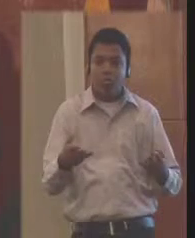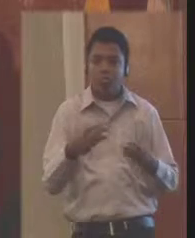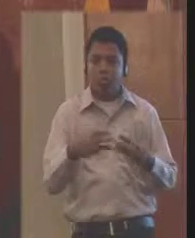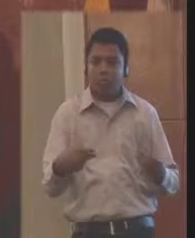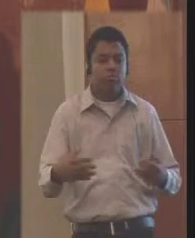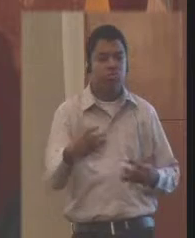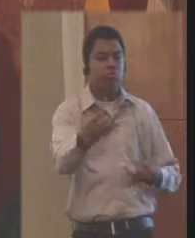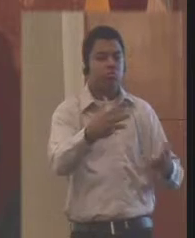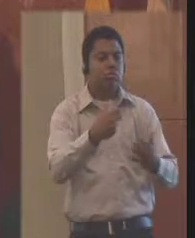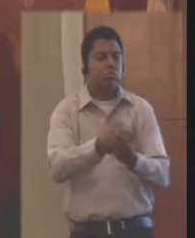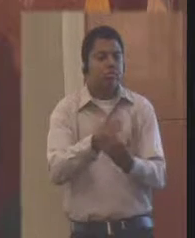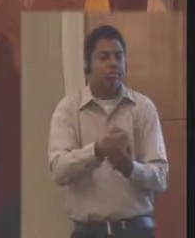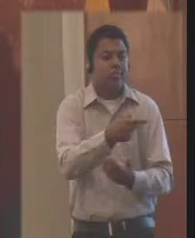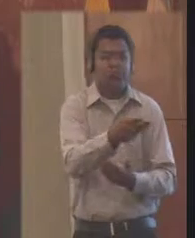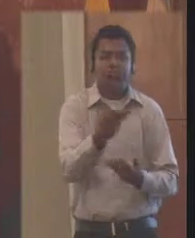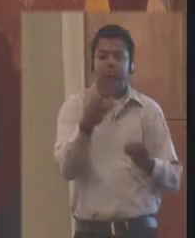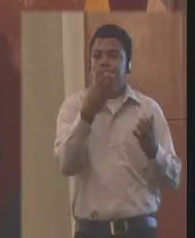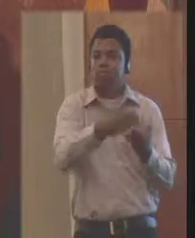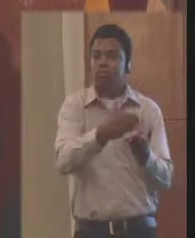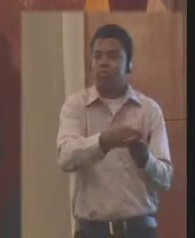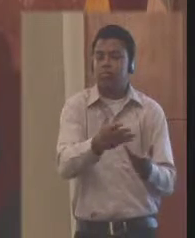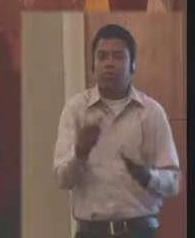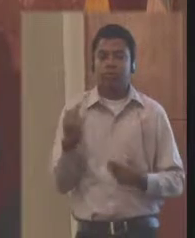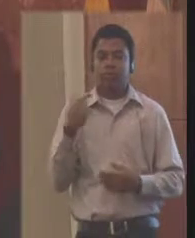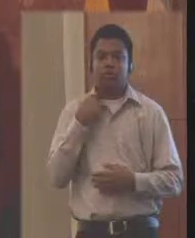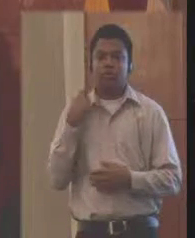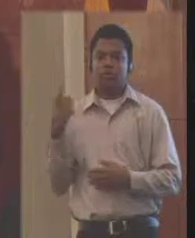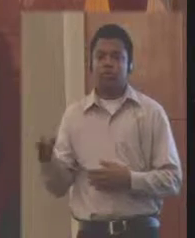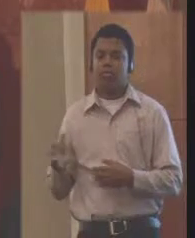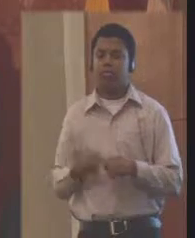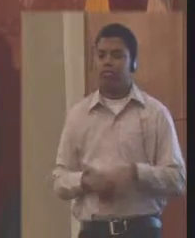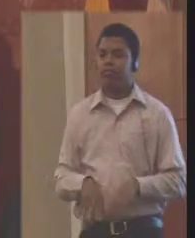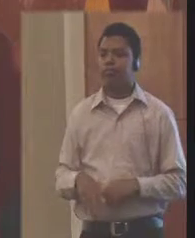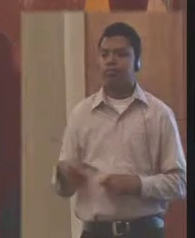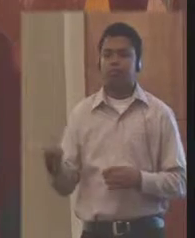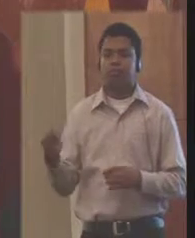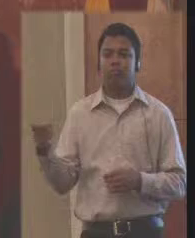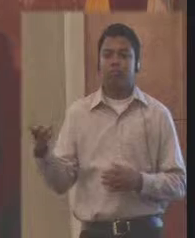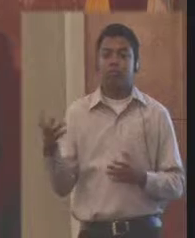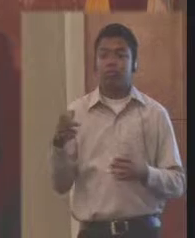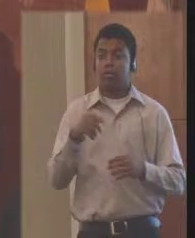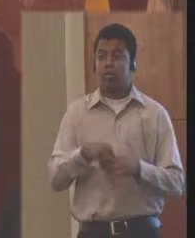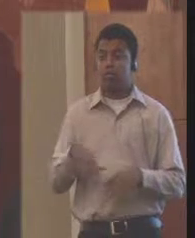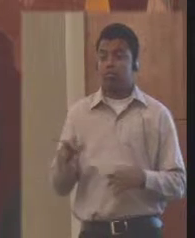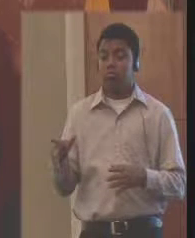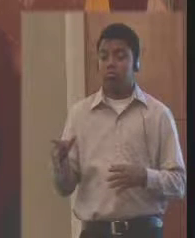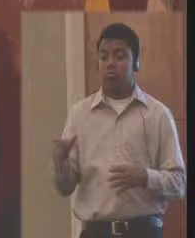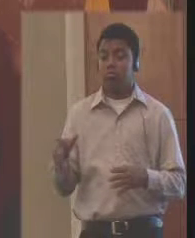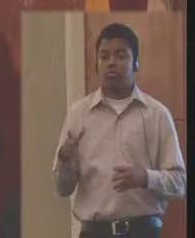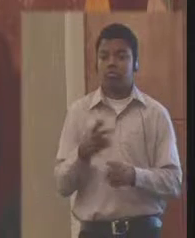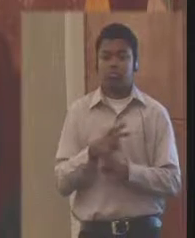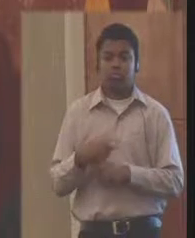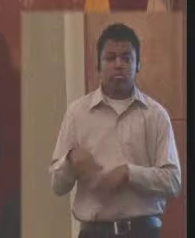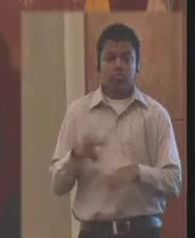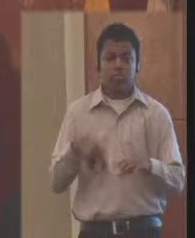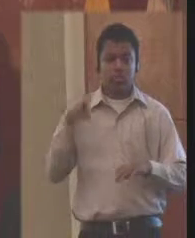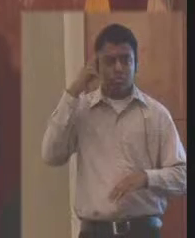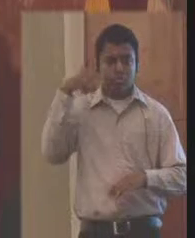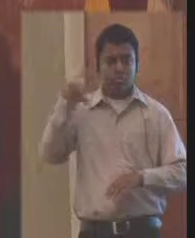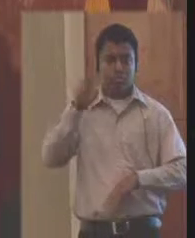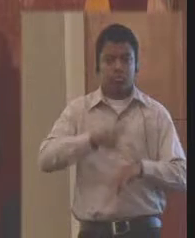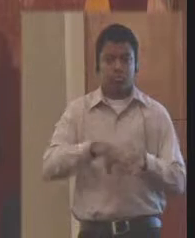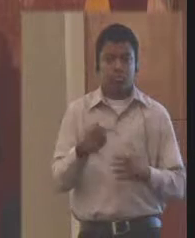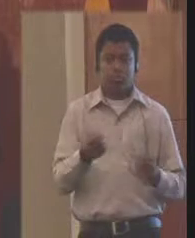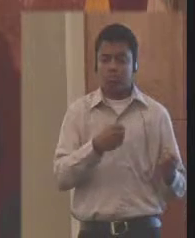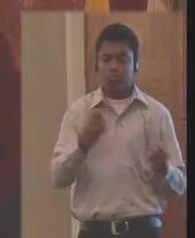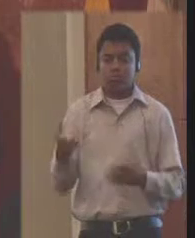National Emergency Supply Agency, to make sure they could stockpile important critical services, what's needed